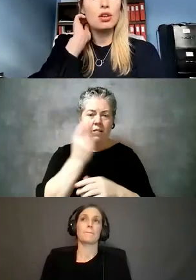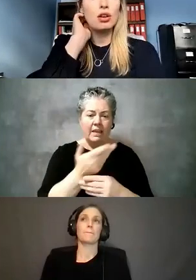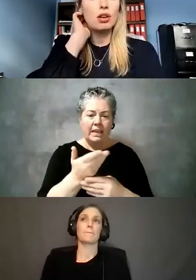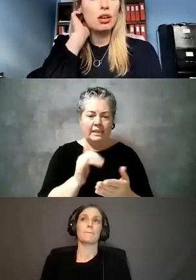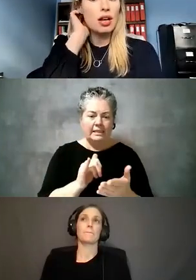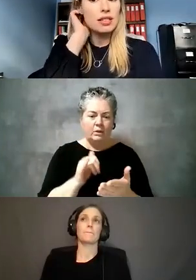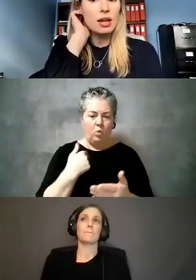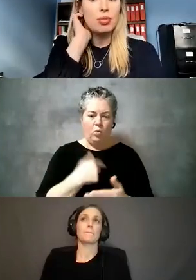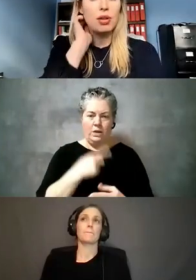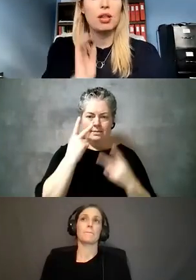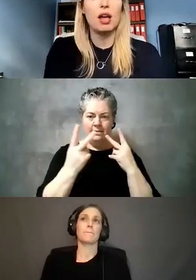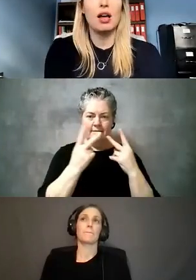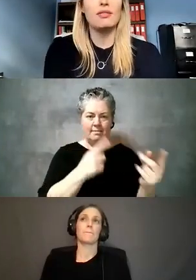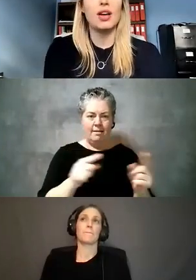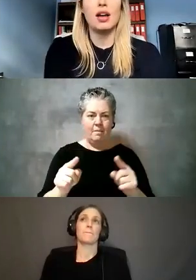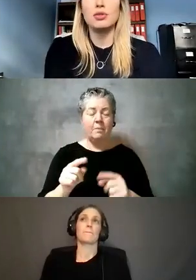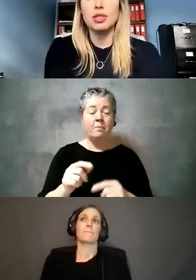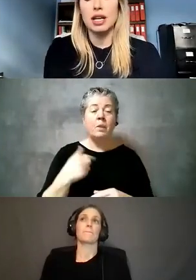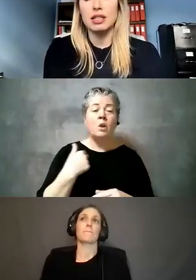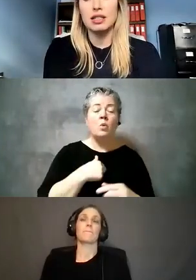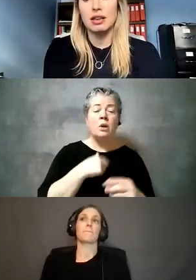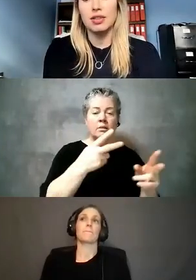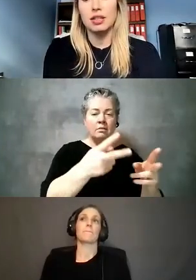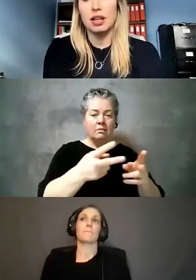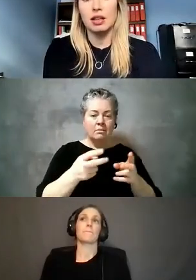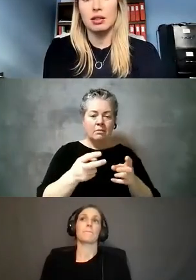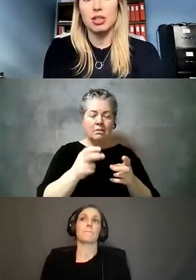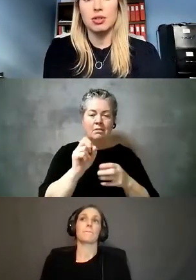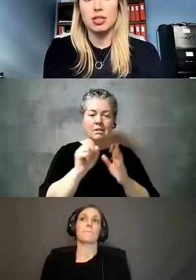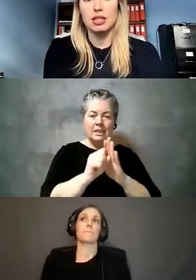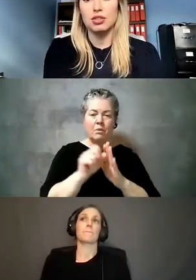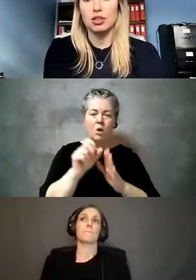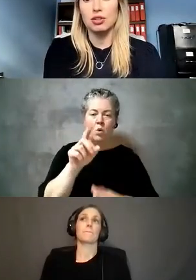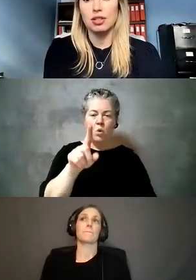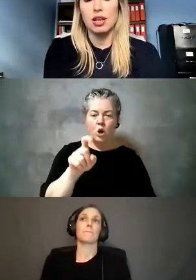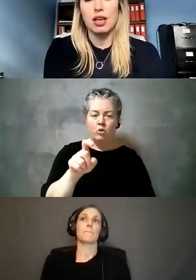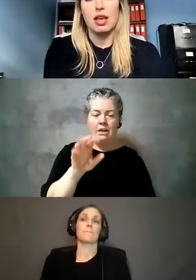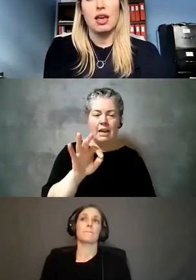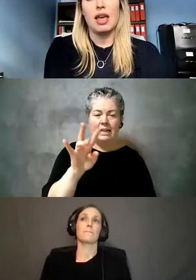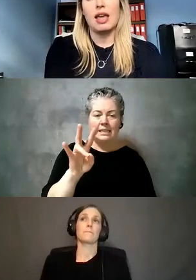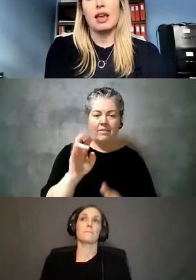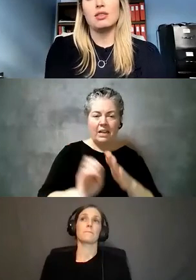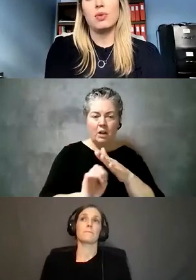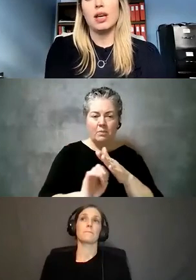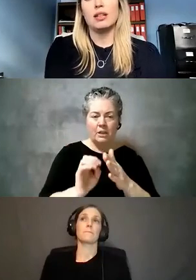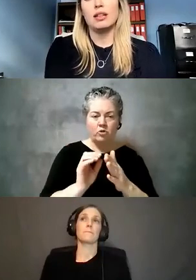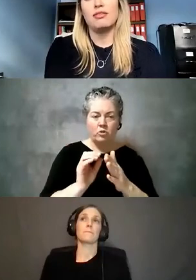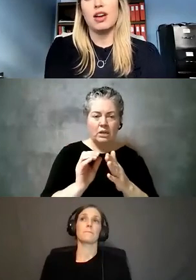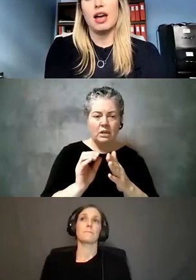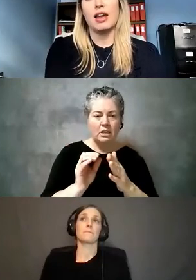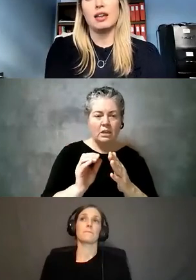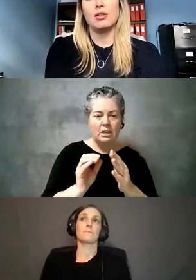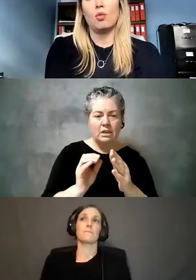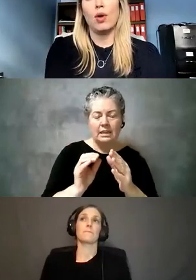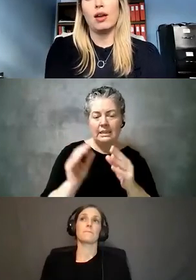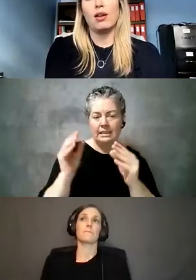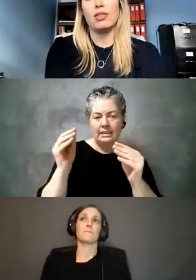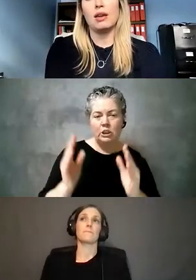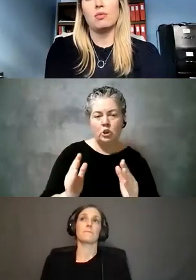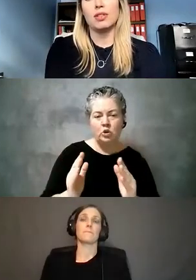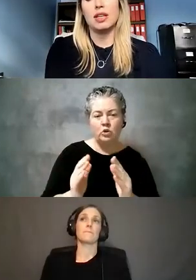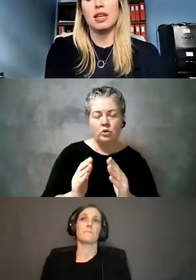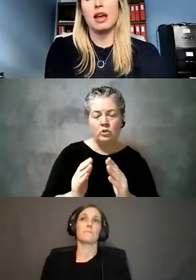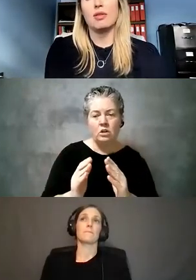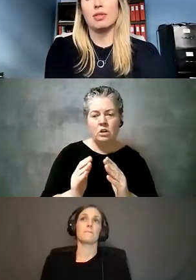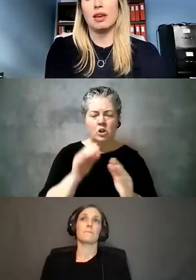we took a sample of 197 elementary teachers, and we identified where they